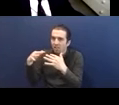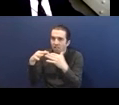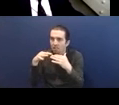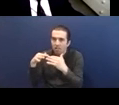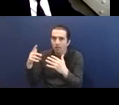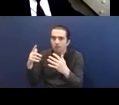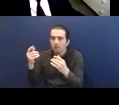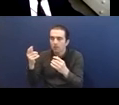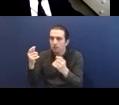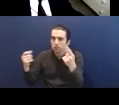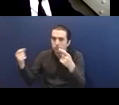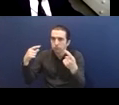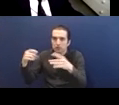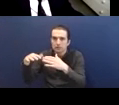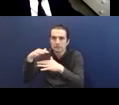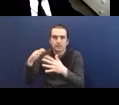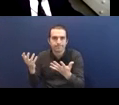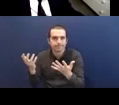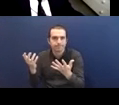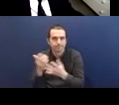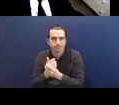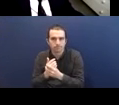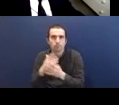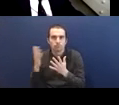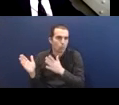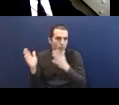questions if you wanted to try it on another South African school.